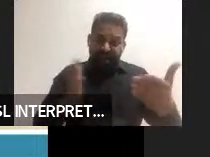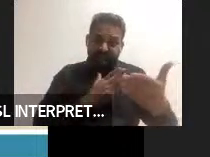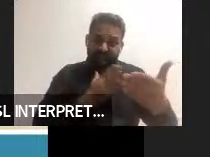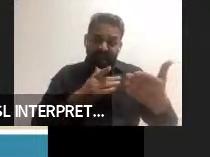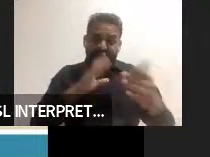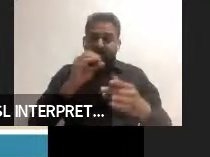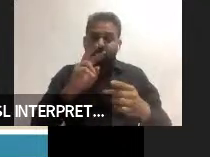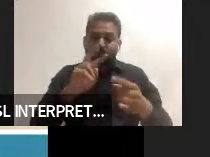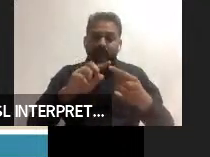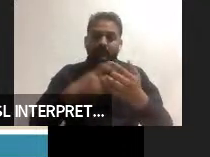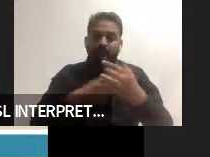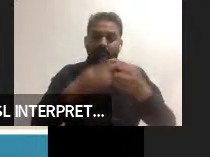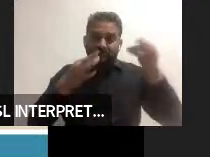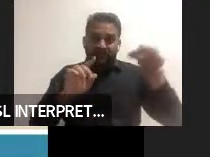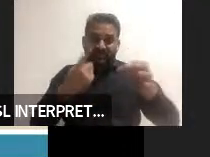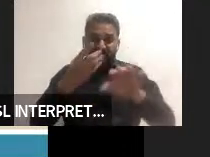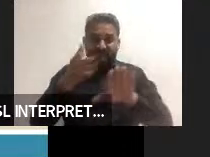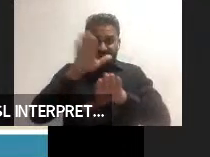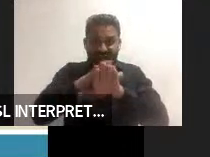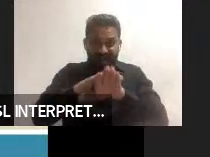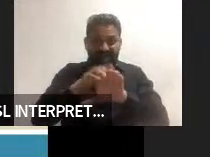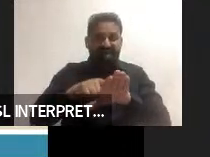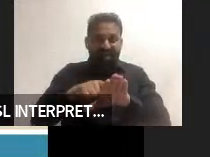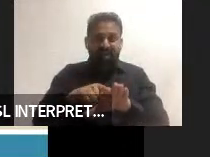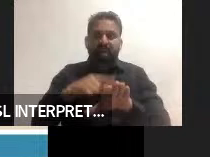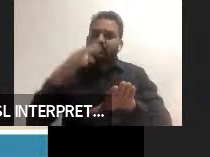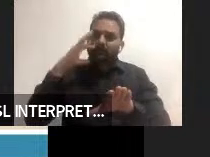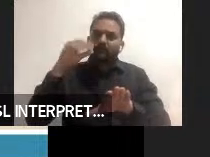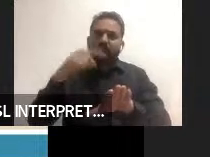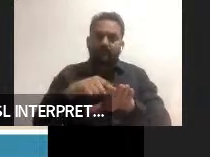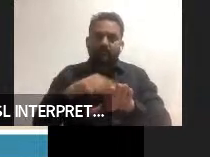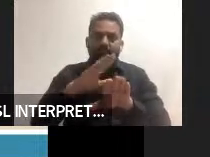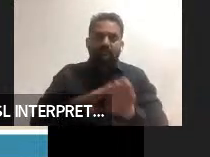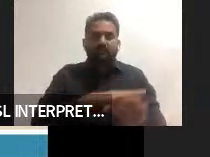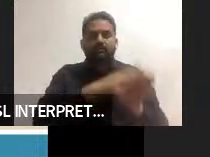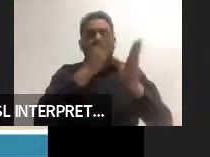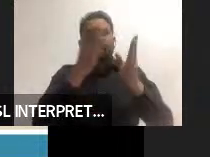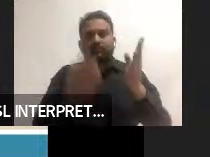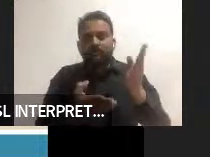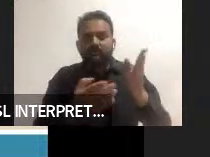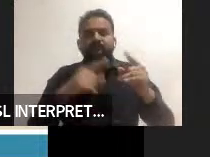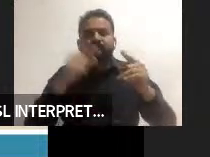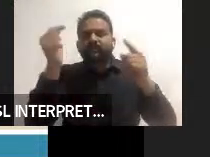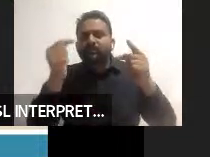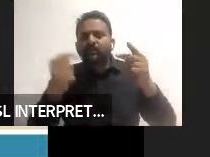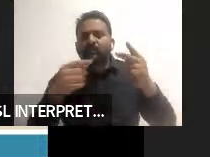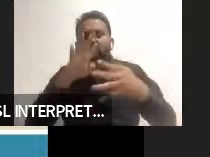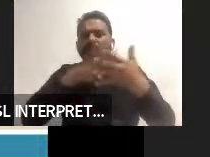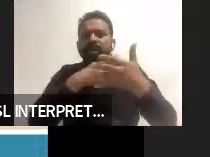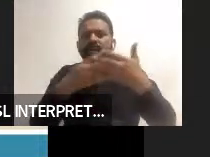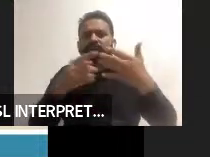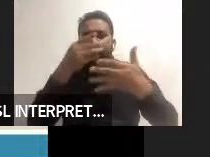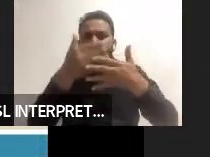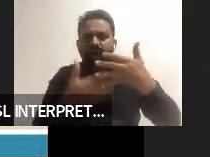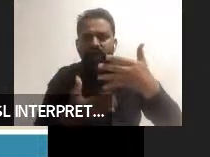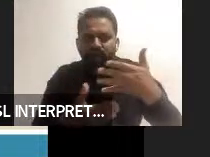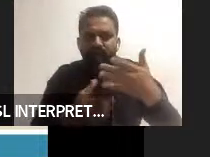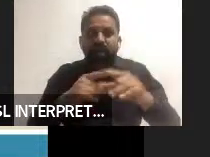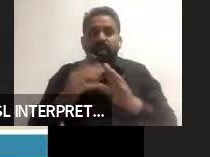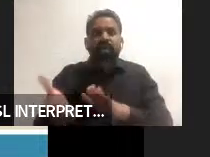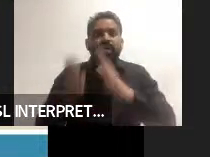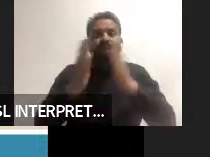is very important part. Then comes the table of content. Then we have a table of cases, awards,